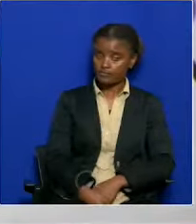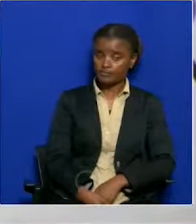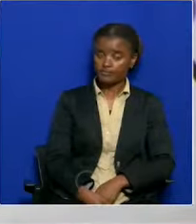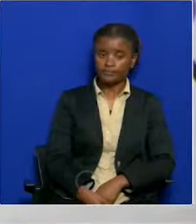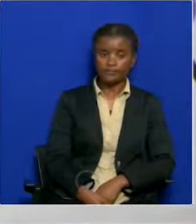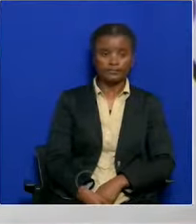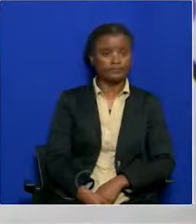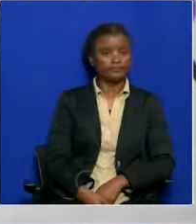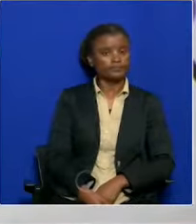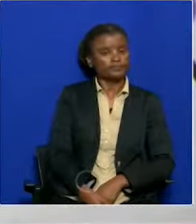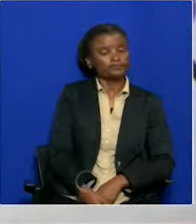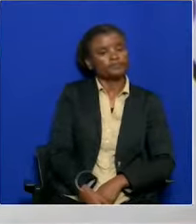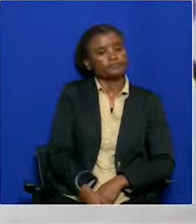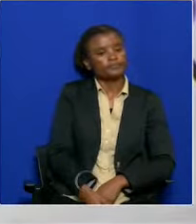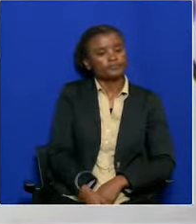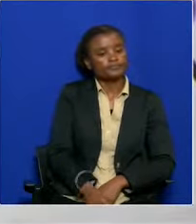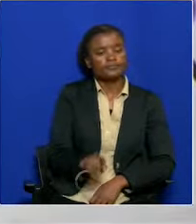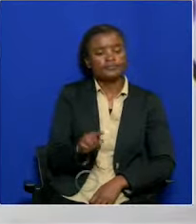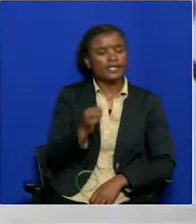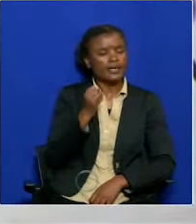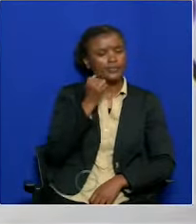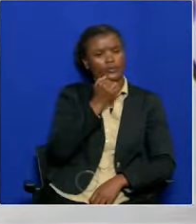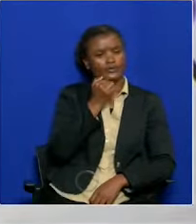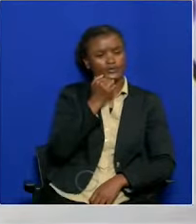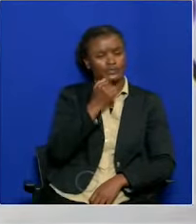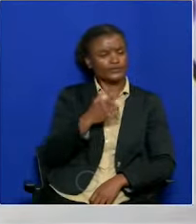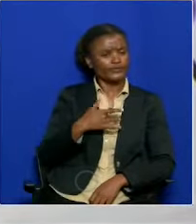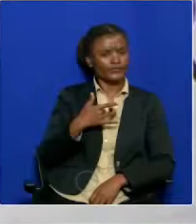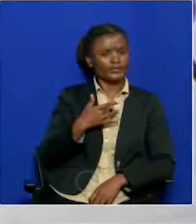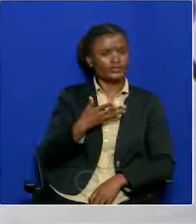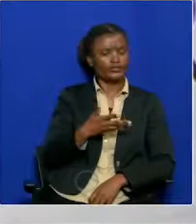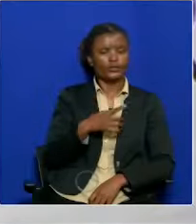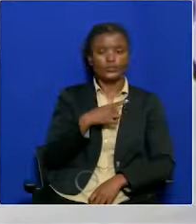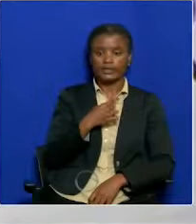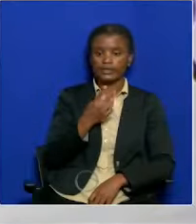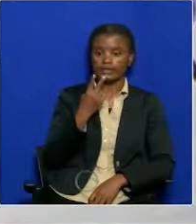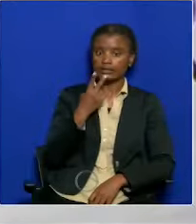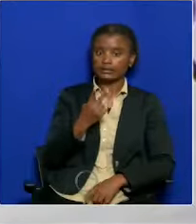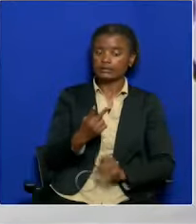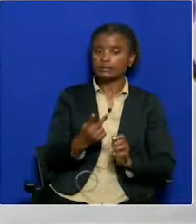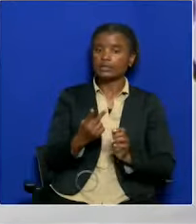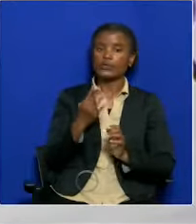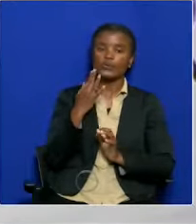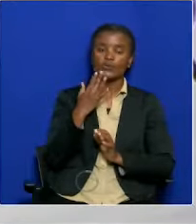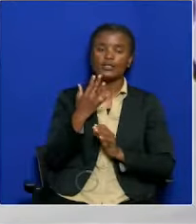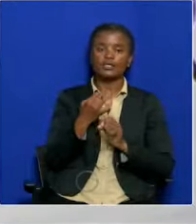I apologize that you feel like that, but I've seen it in 2024, as I said, in September.